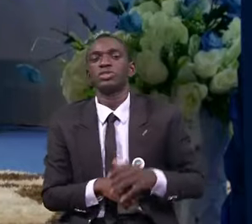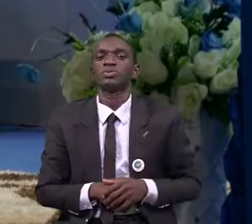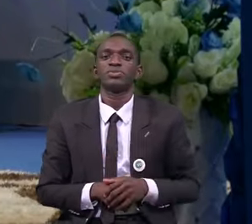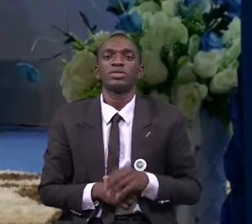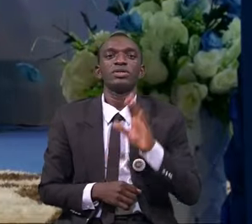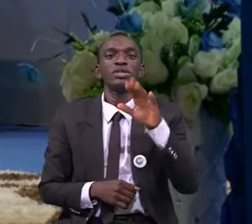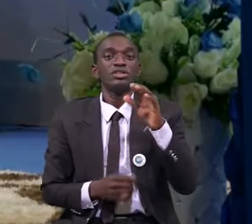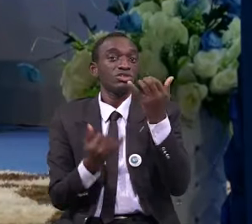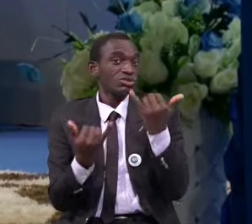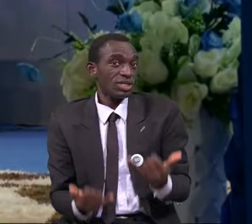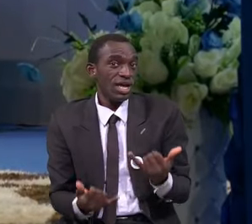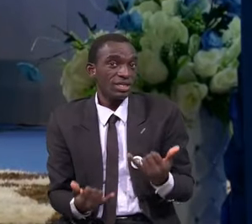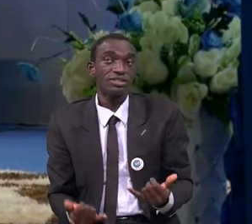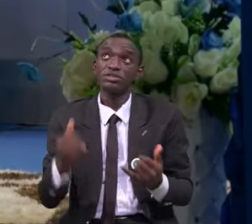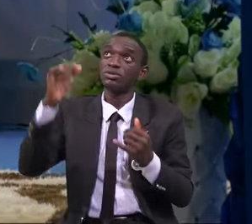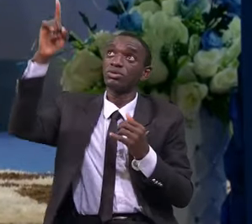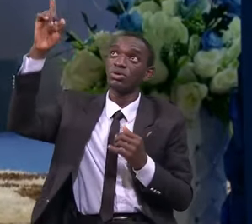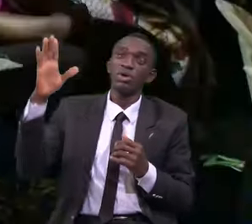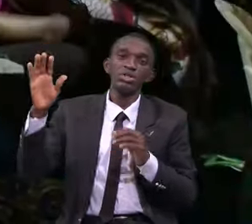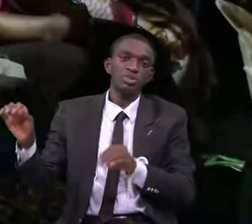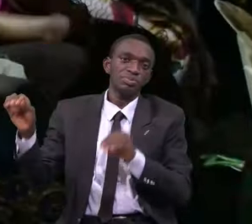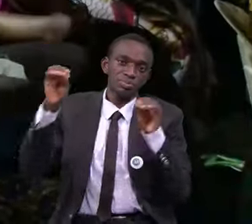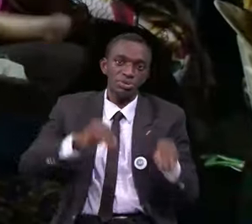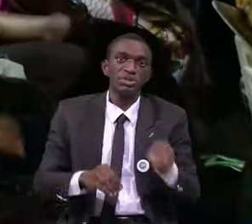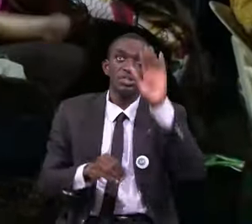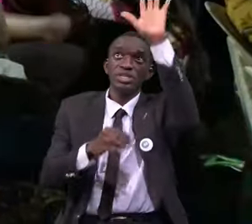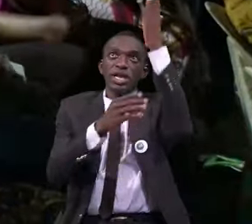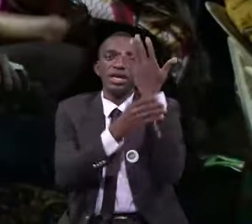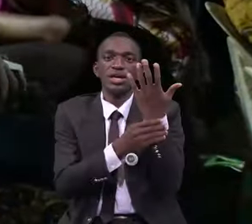Tonight the Lord is putting forth his hand.